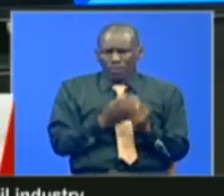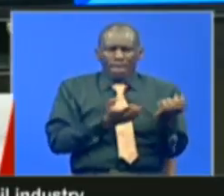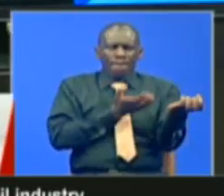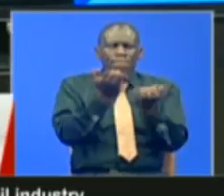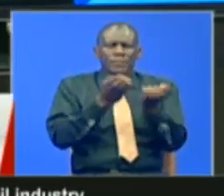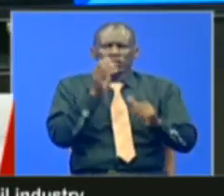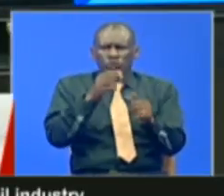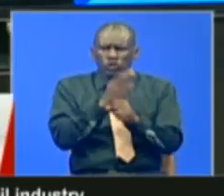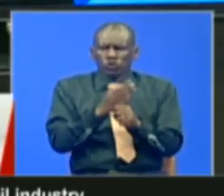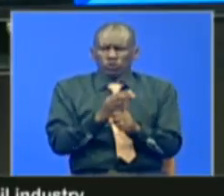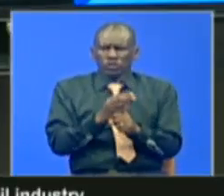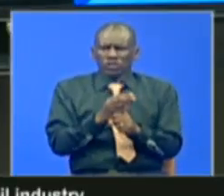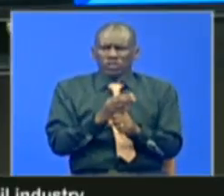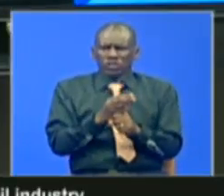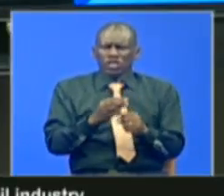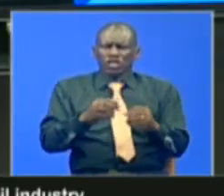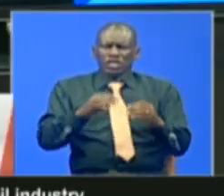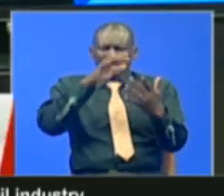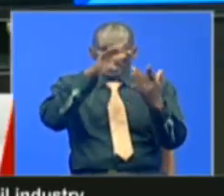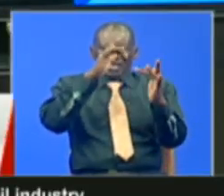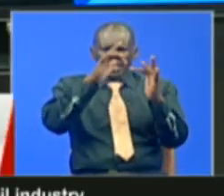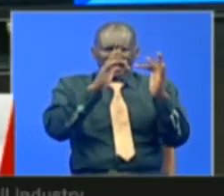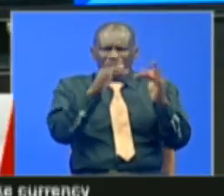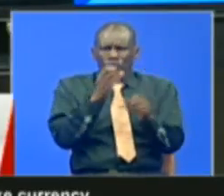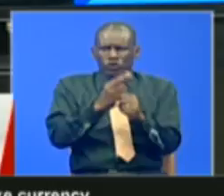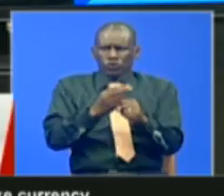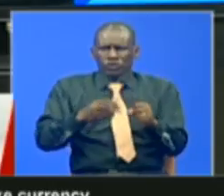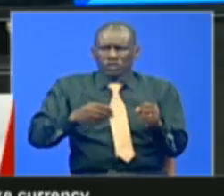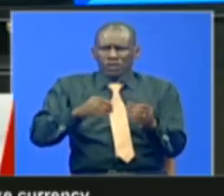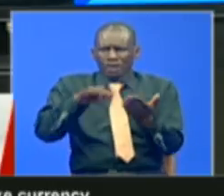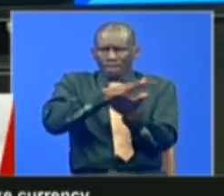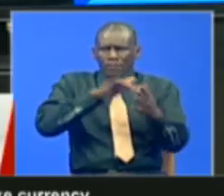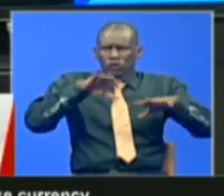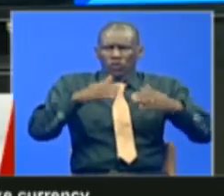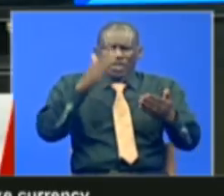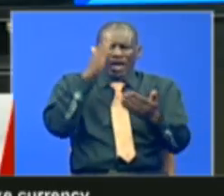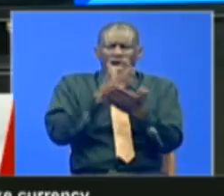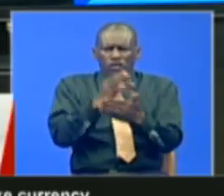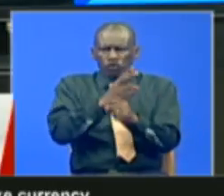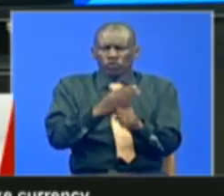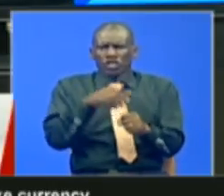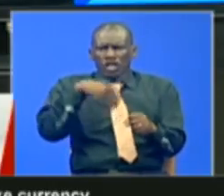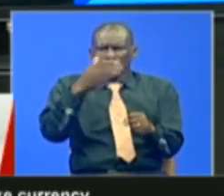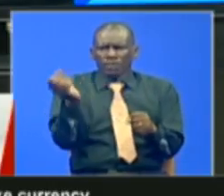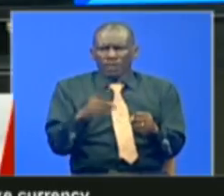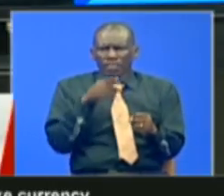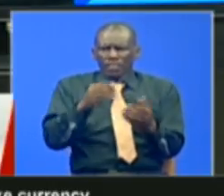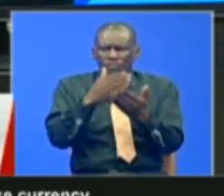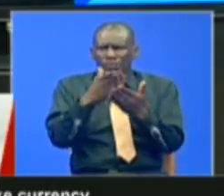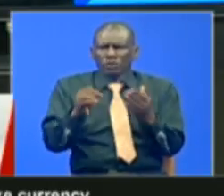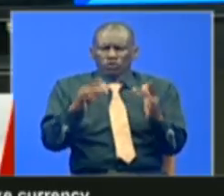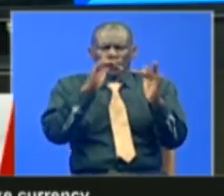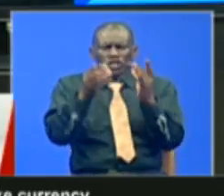Businesses that use bulk internet will now be able to pay for their connectivity based on their actual usage per month. This is part of